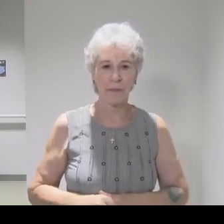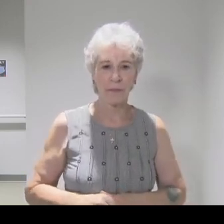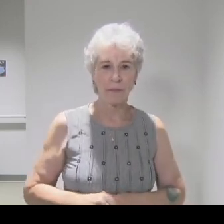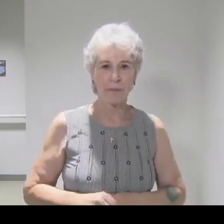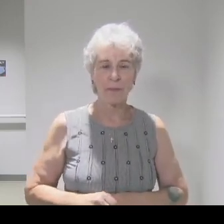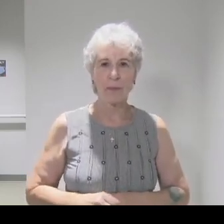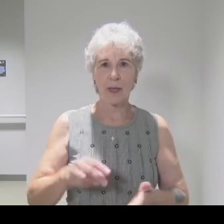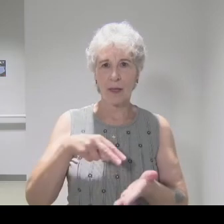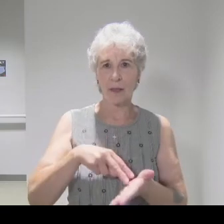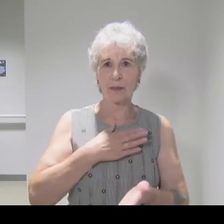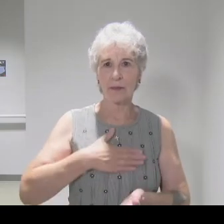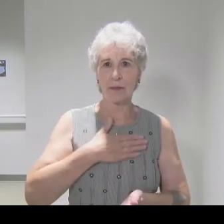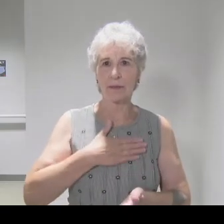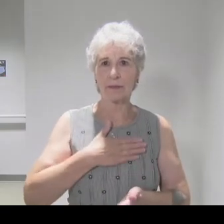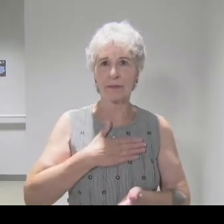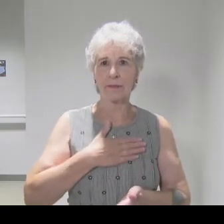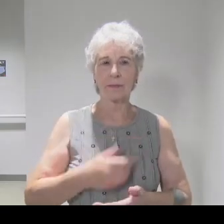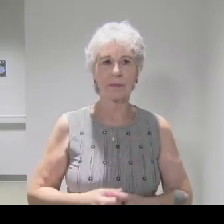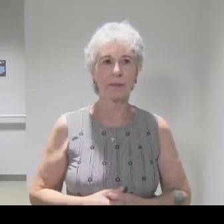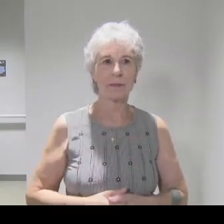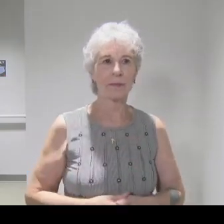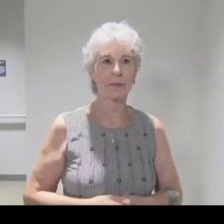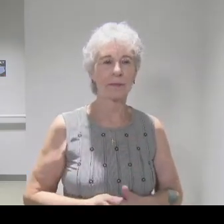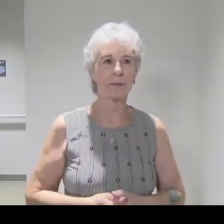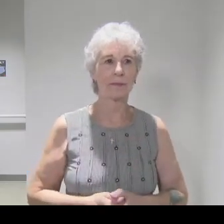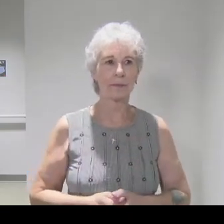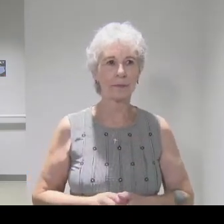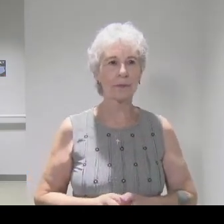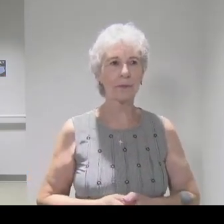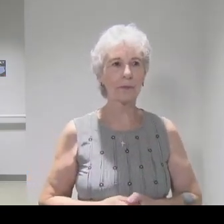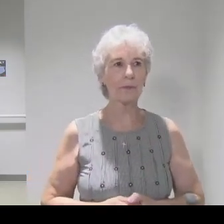Shall we stand as we get ready to depart?